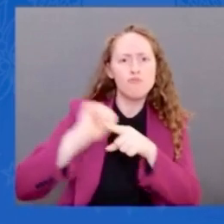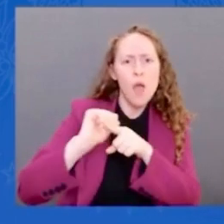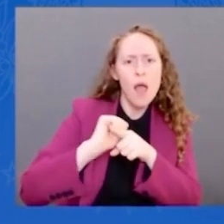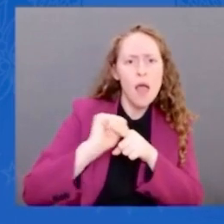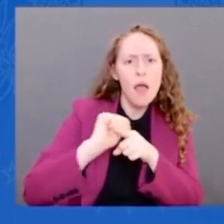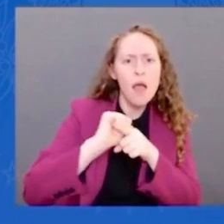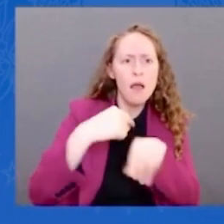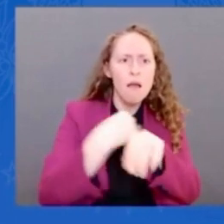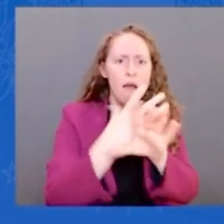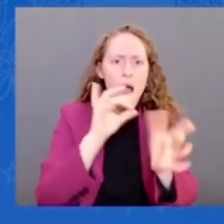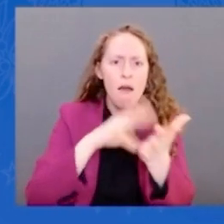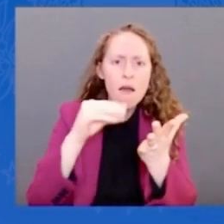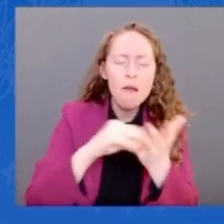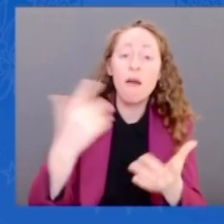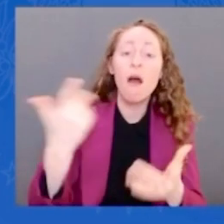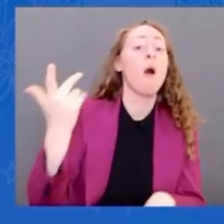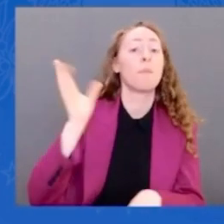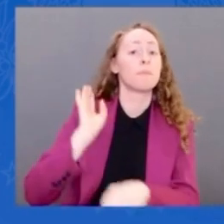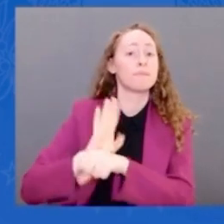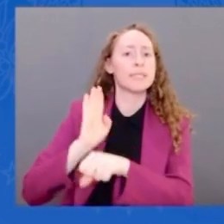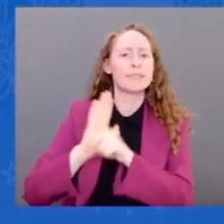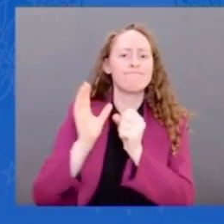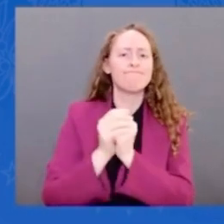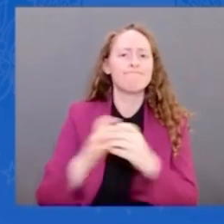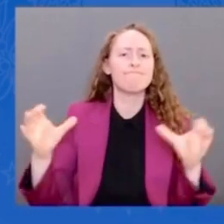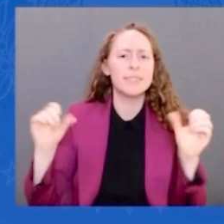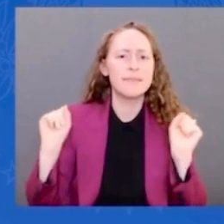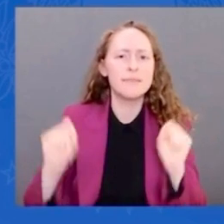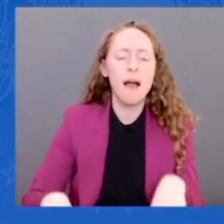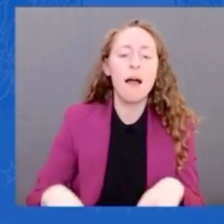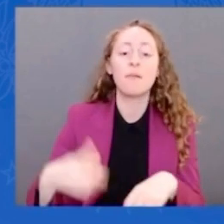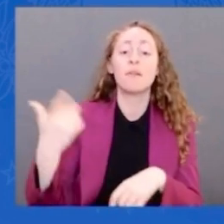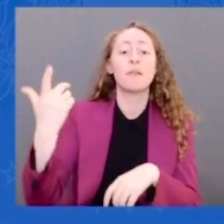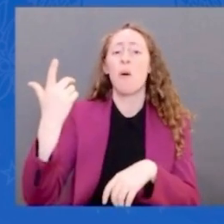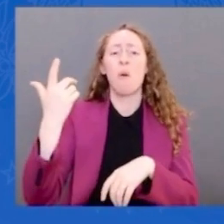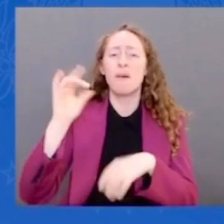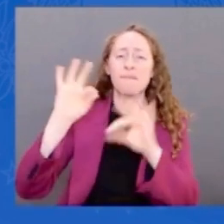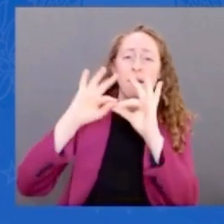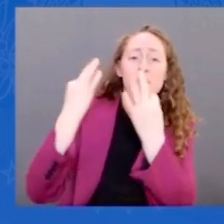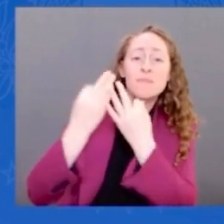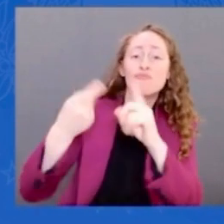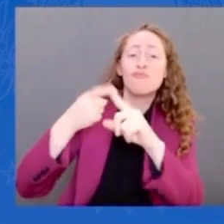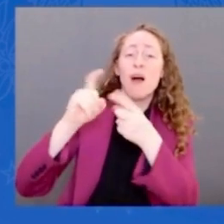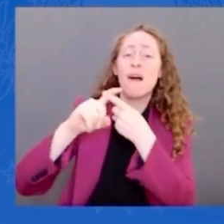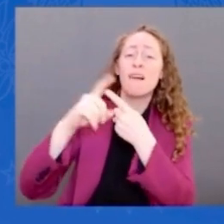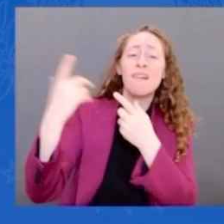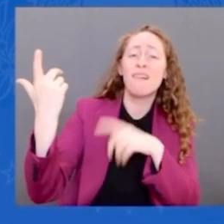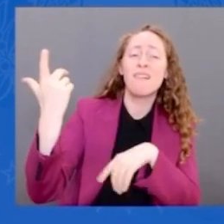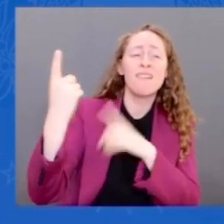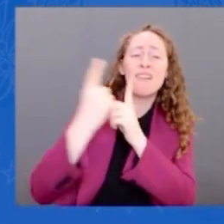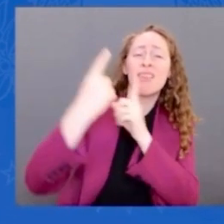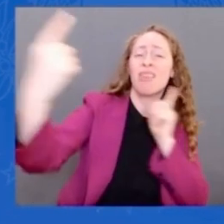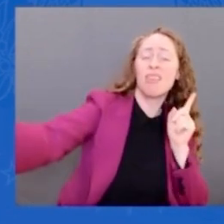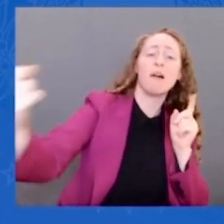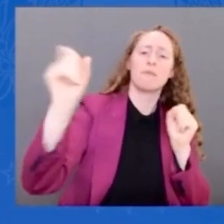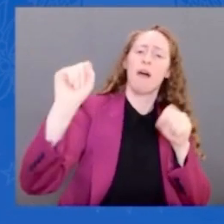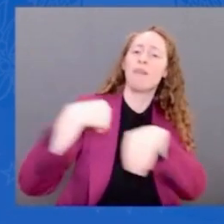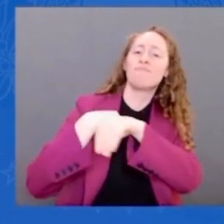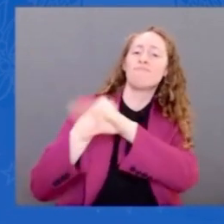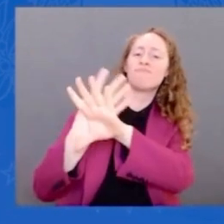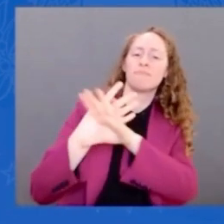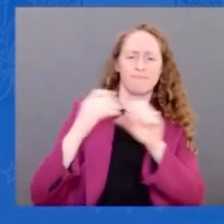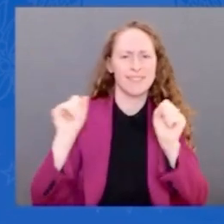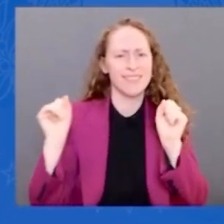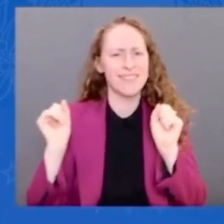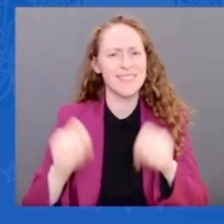with loved ones who are far away. In short, the opportunity to live healthier, happier,